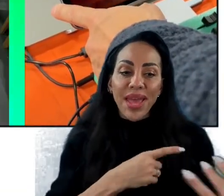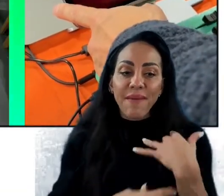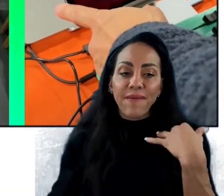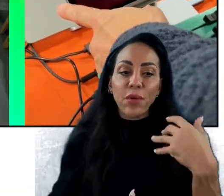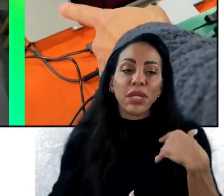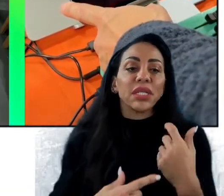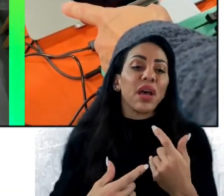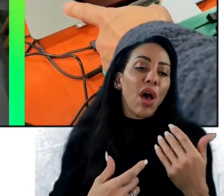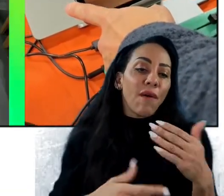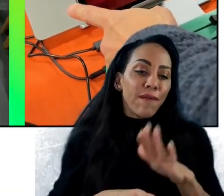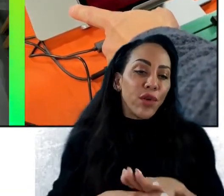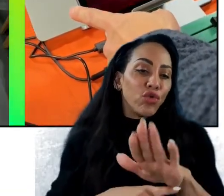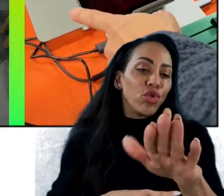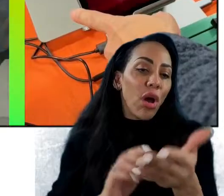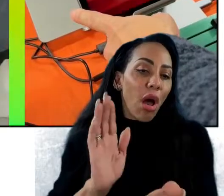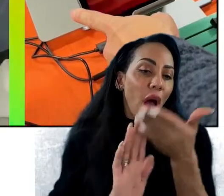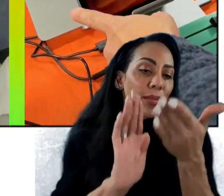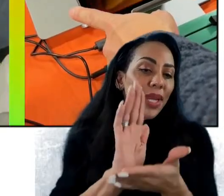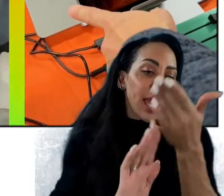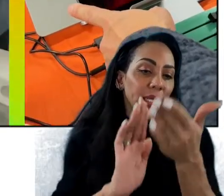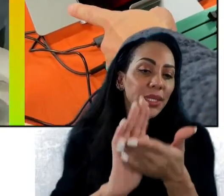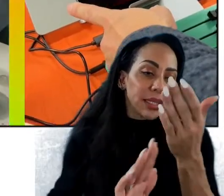updates.